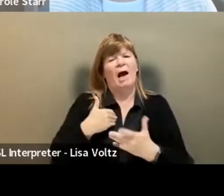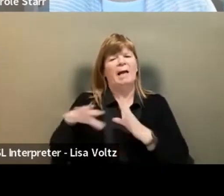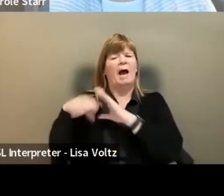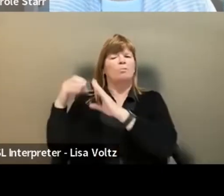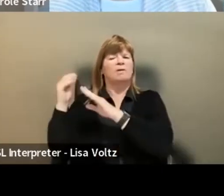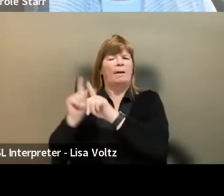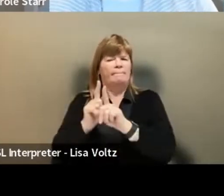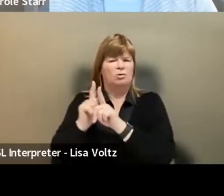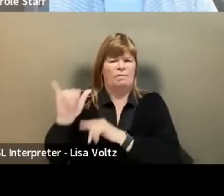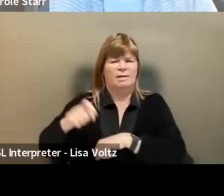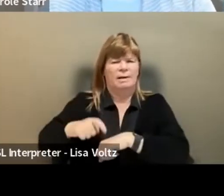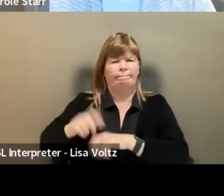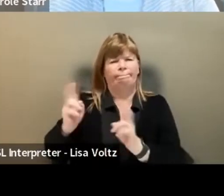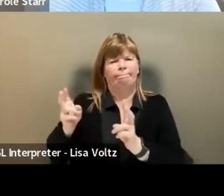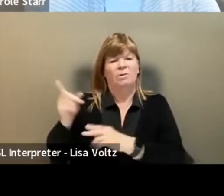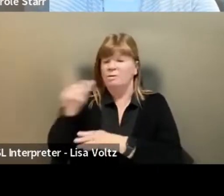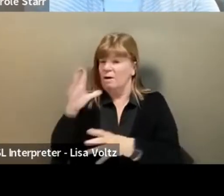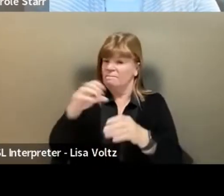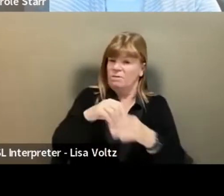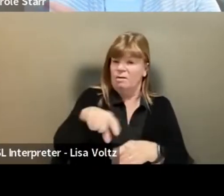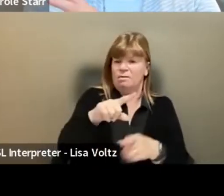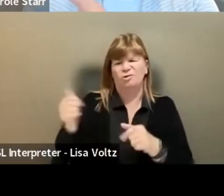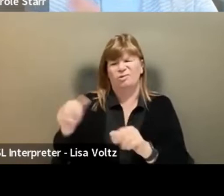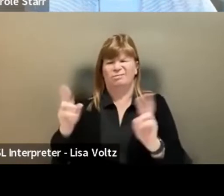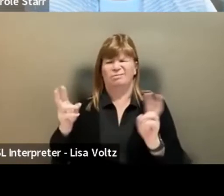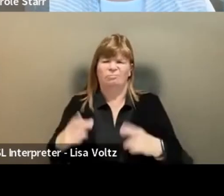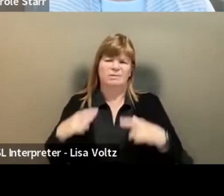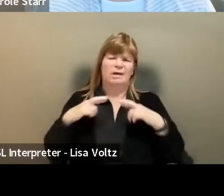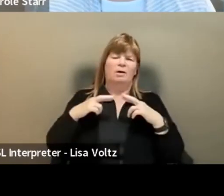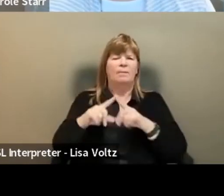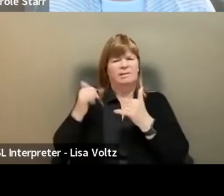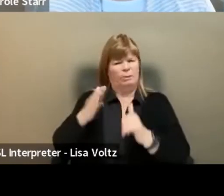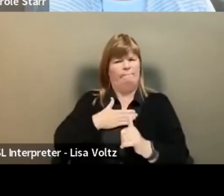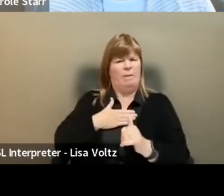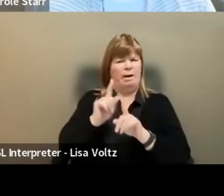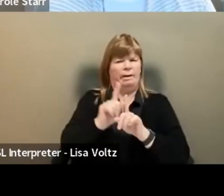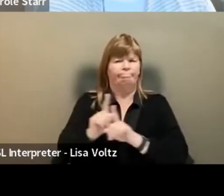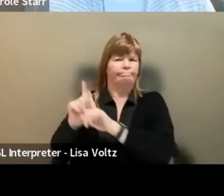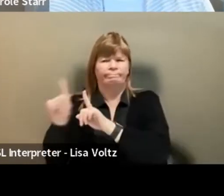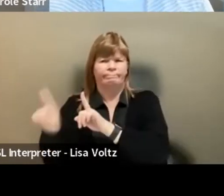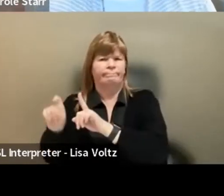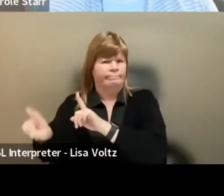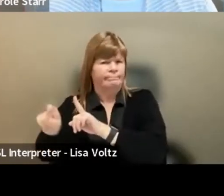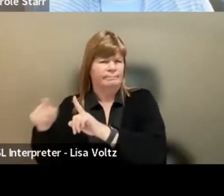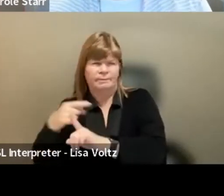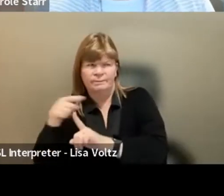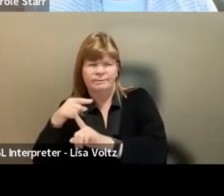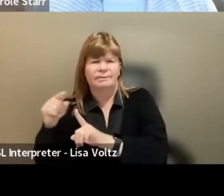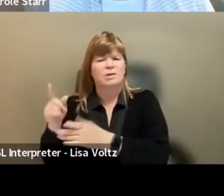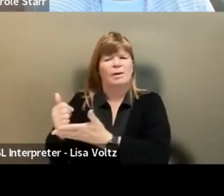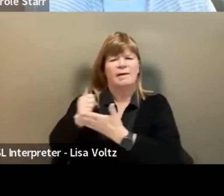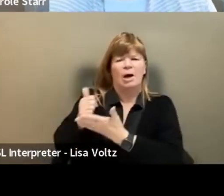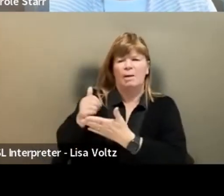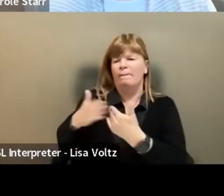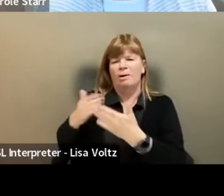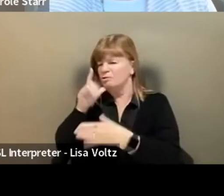at the time. She wasn't necessarily on those boards; she had kind of retired, but she was still my mentor. So she was helping me, even though she